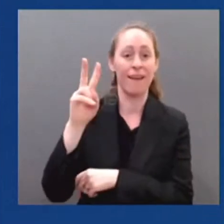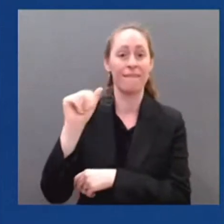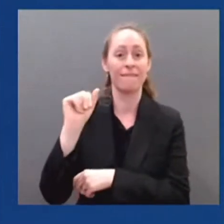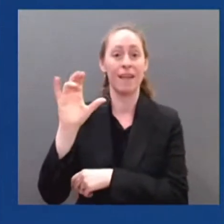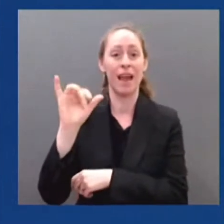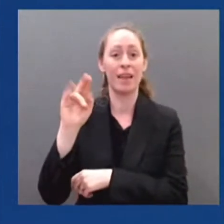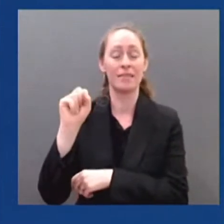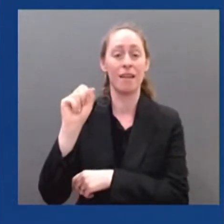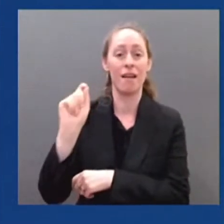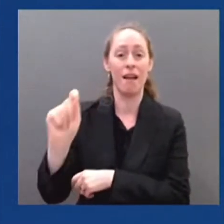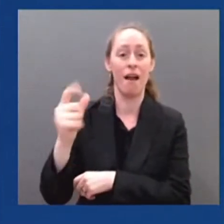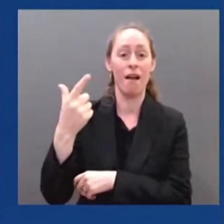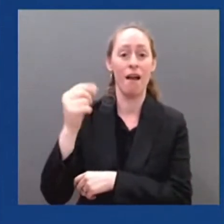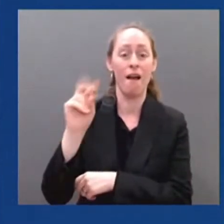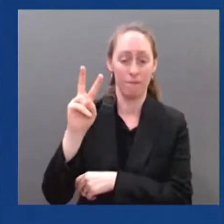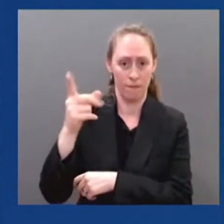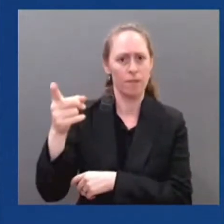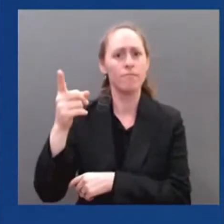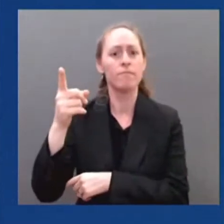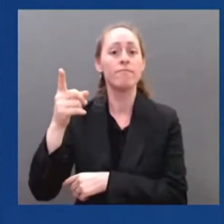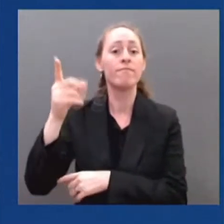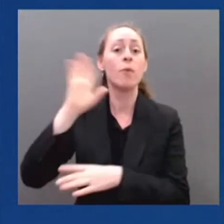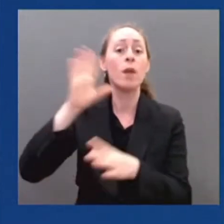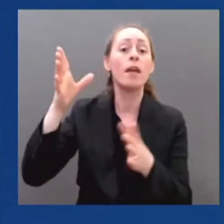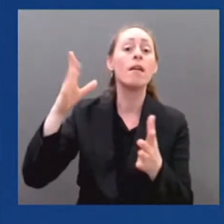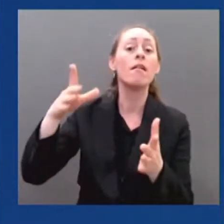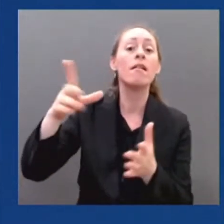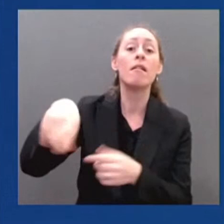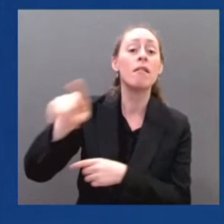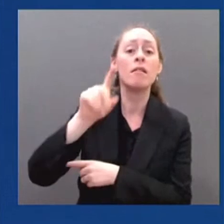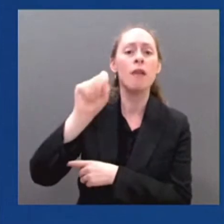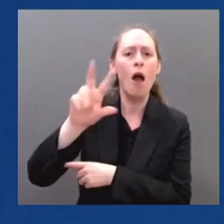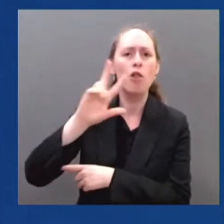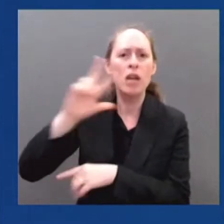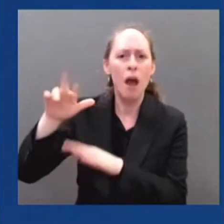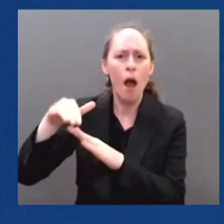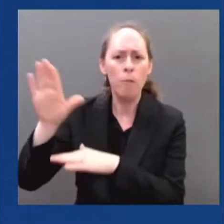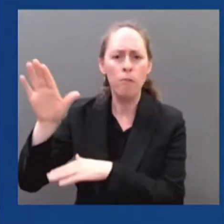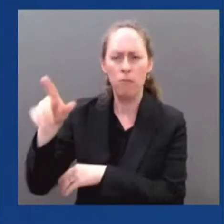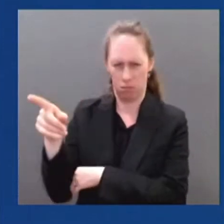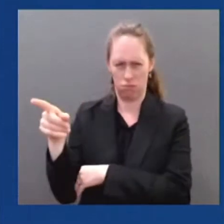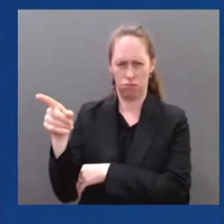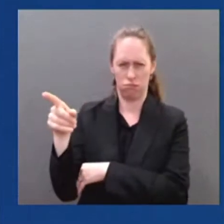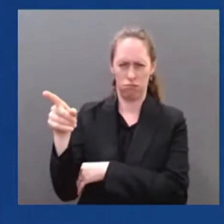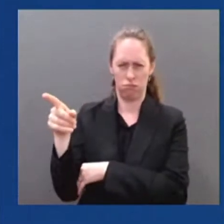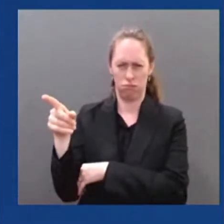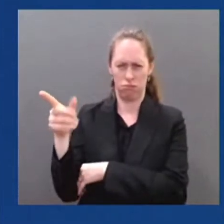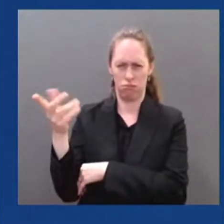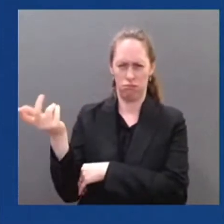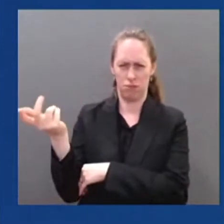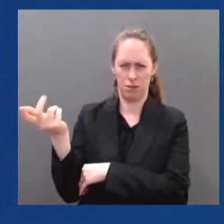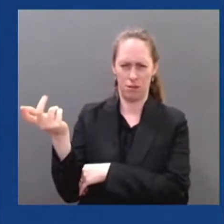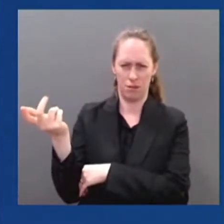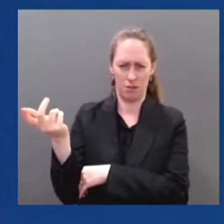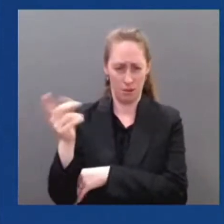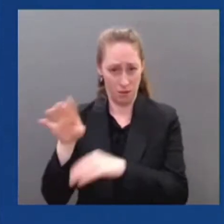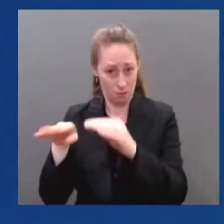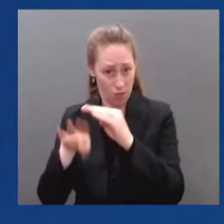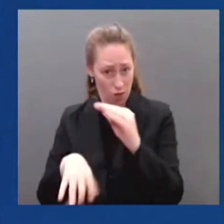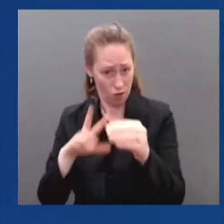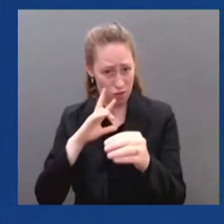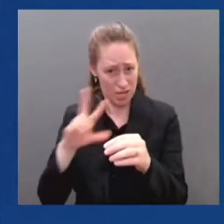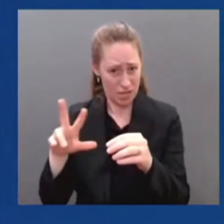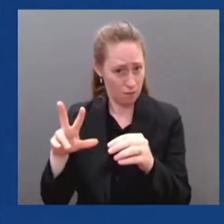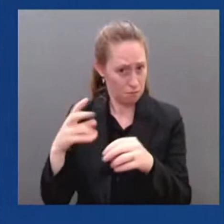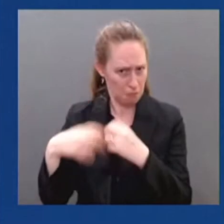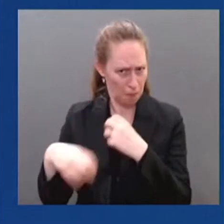up. And I wondered why that is and if there's a problem with getting vaccines to the youngest children. And